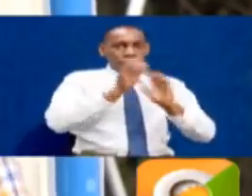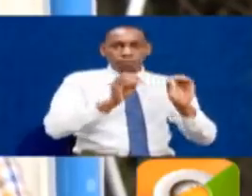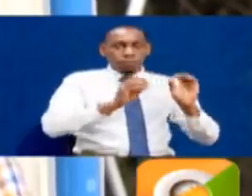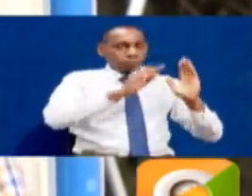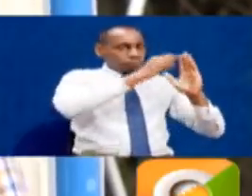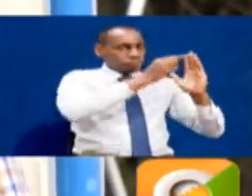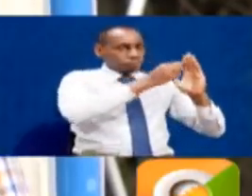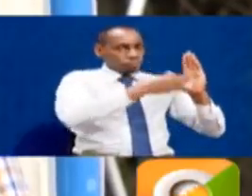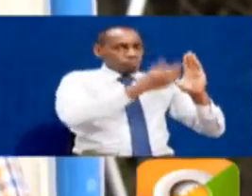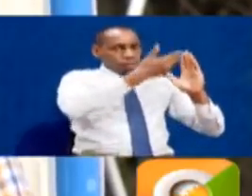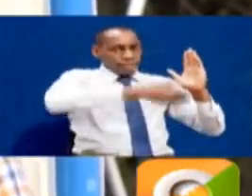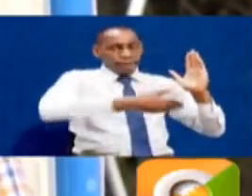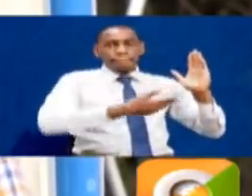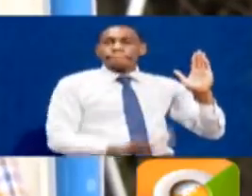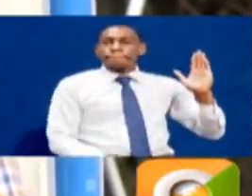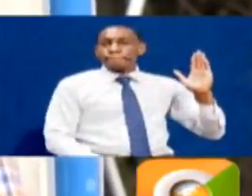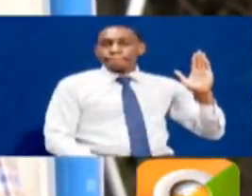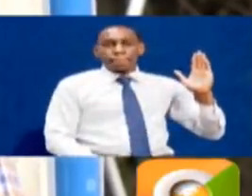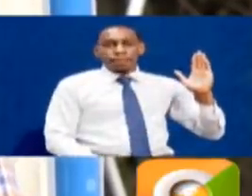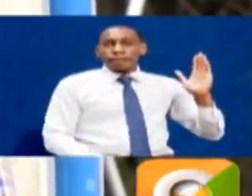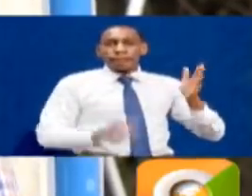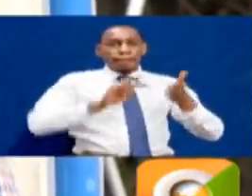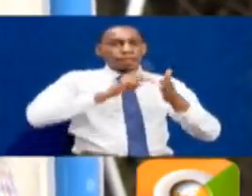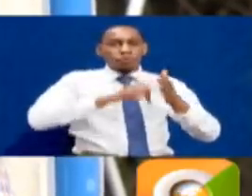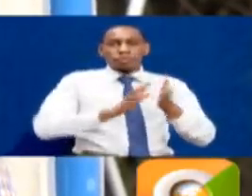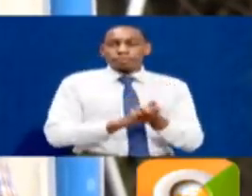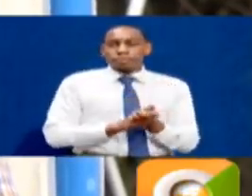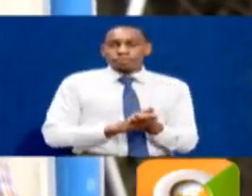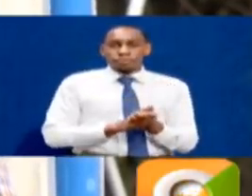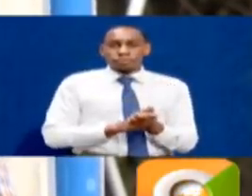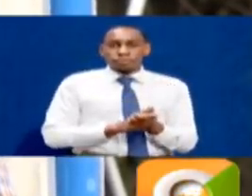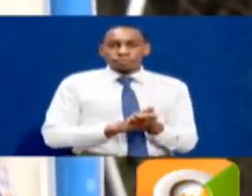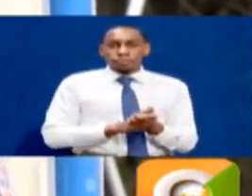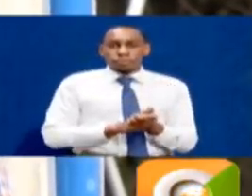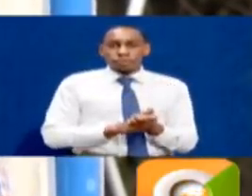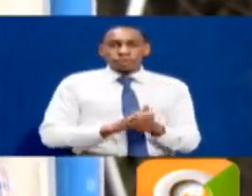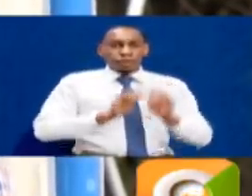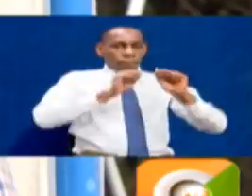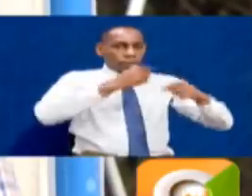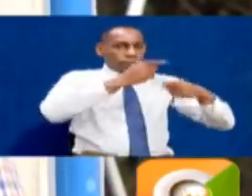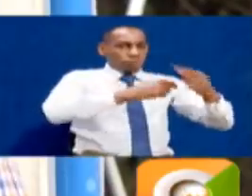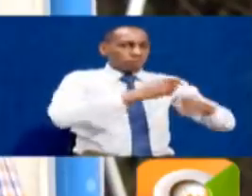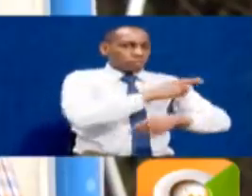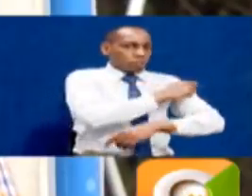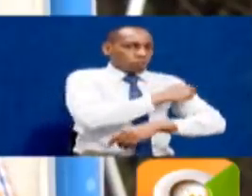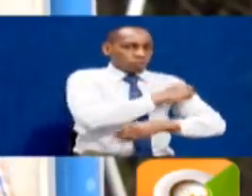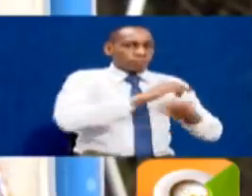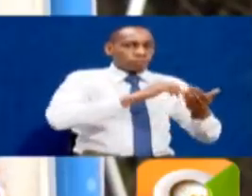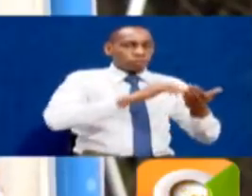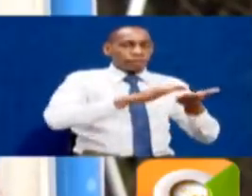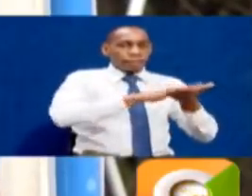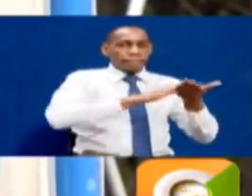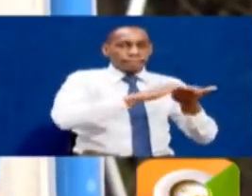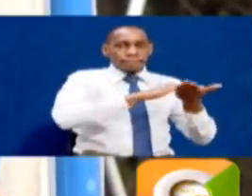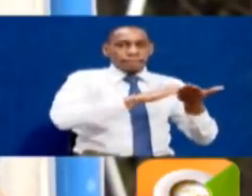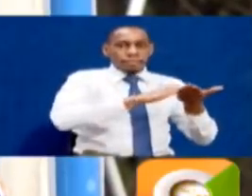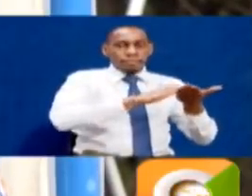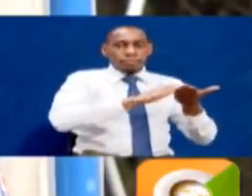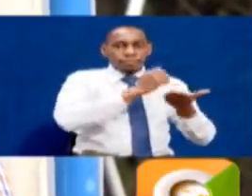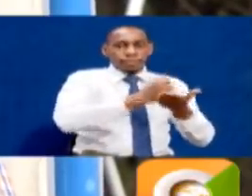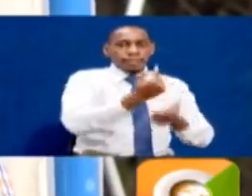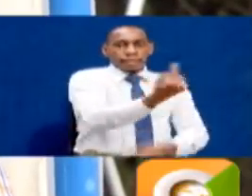some of these preconditions, then it means you can only go for institutional-based isolation or